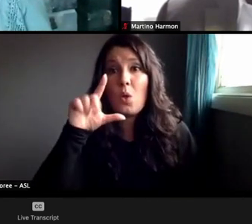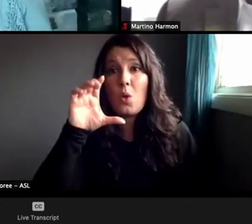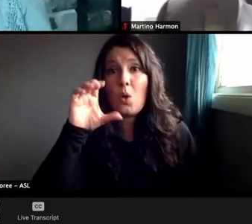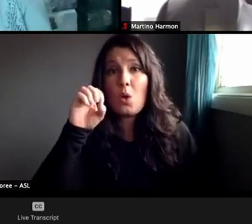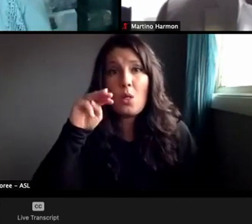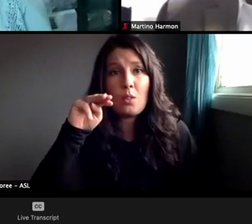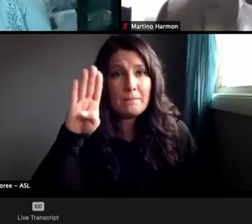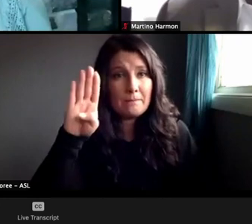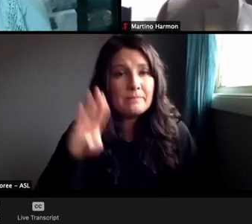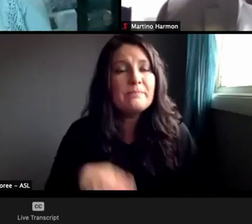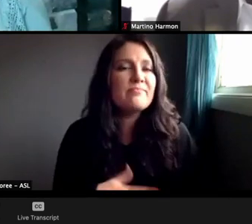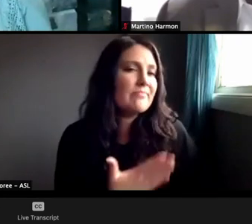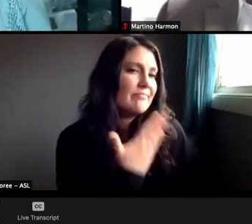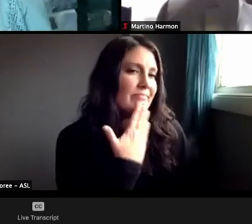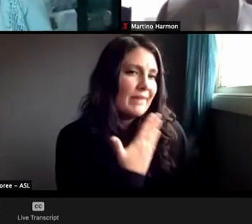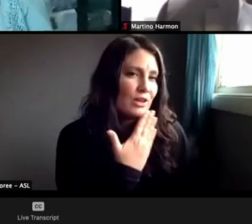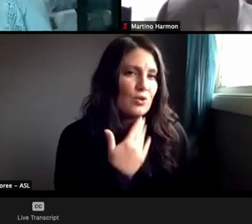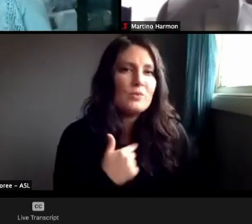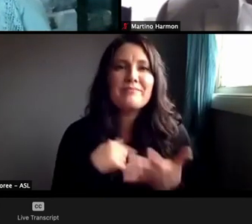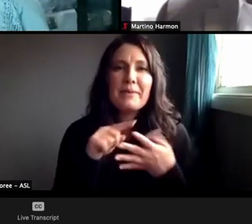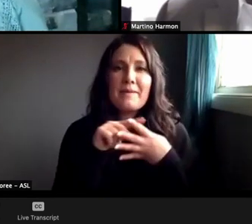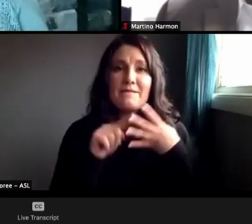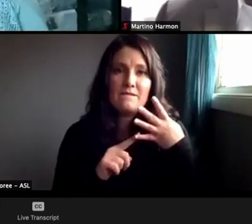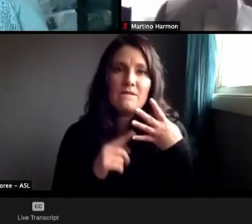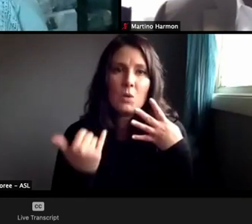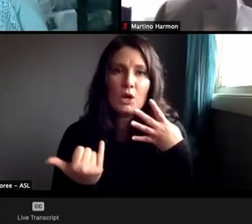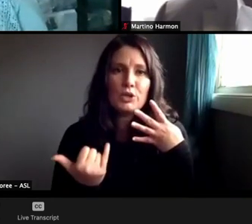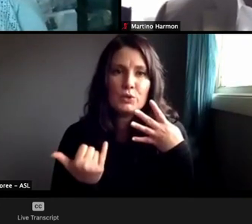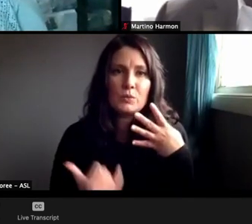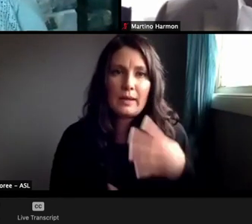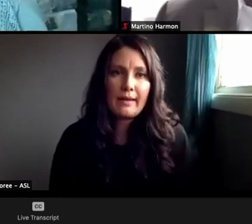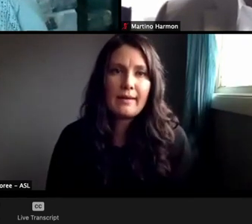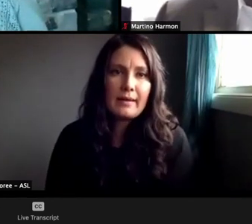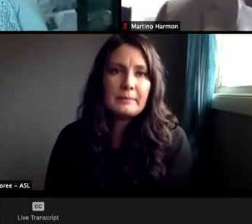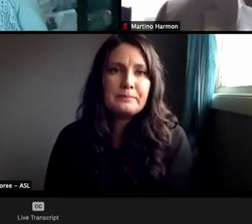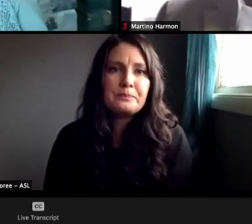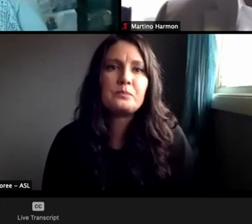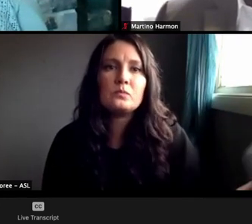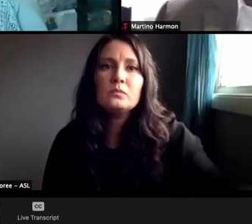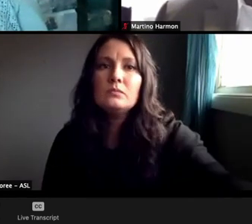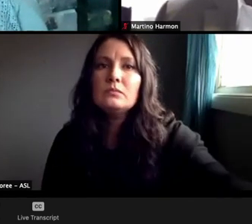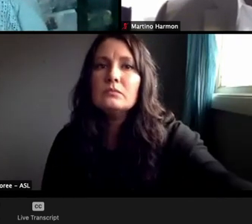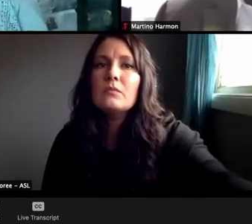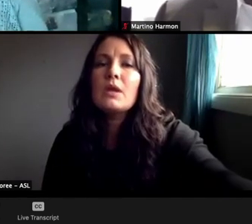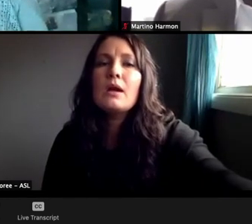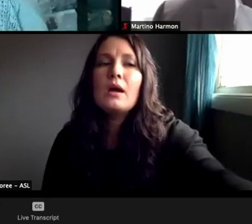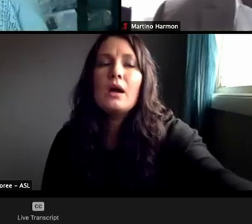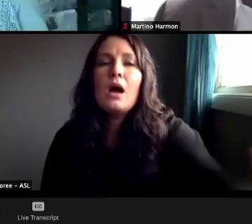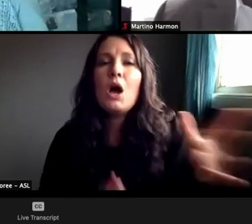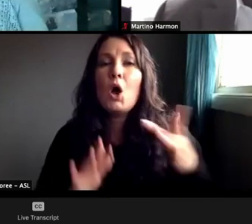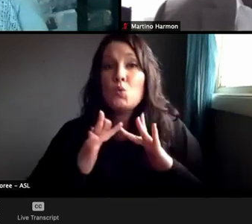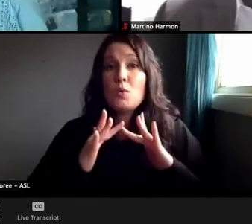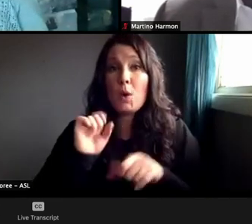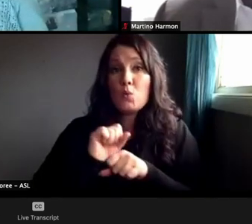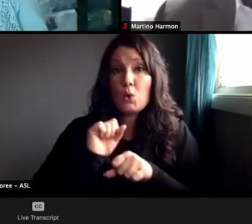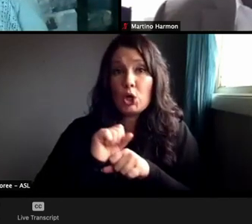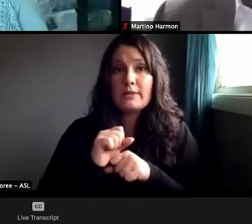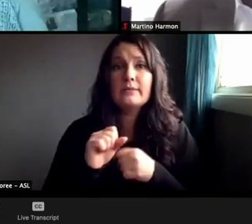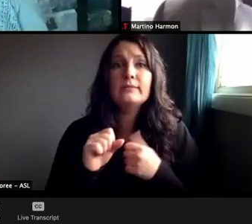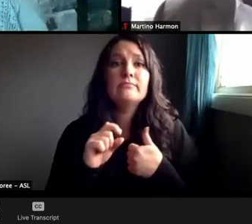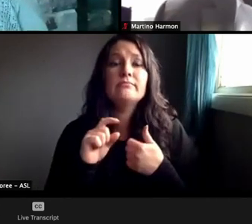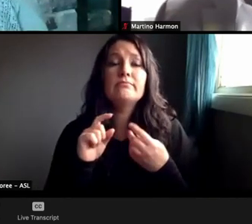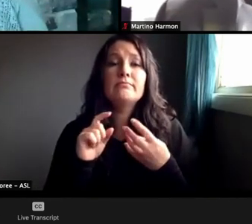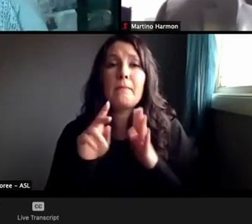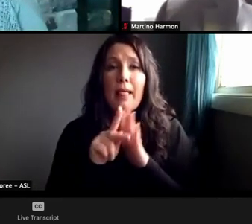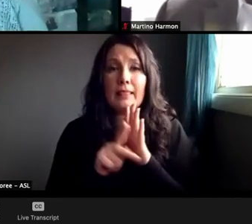talk about four topic areas today. I'm going to share information about remote work, policies and programs, expense